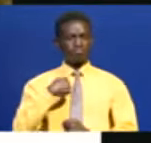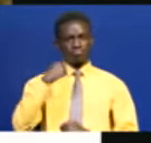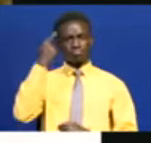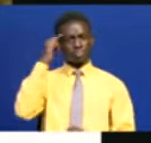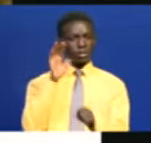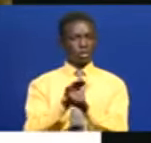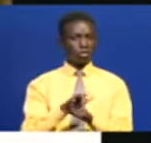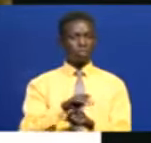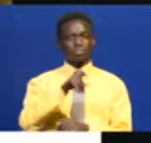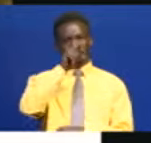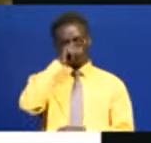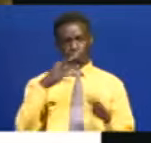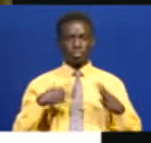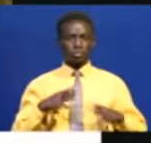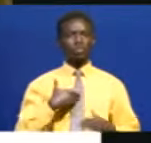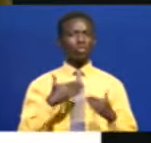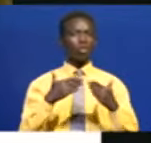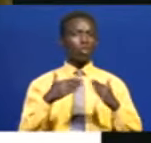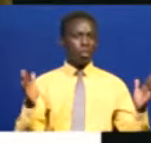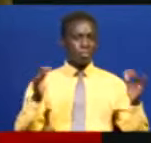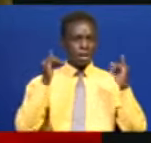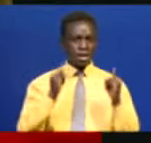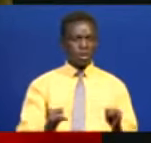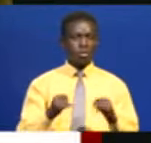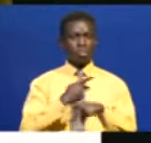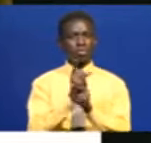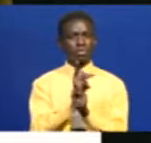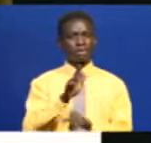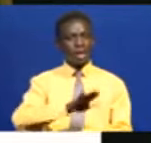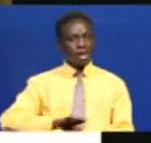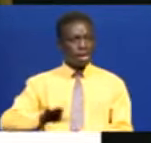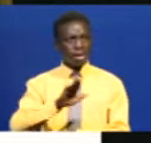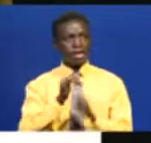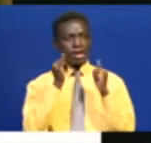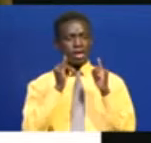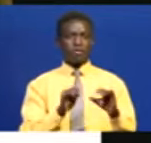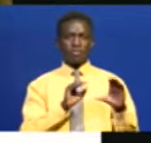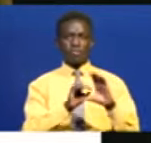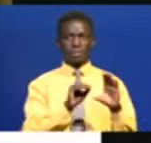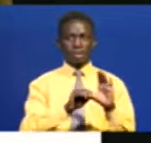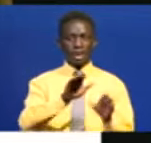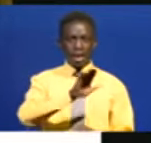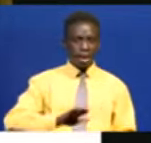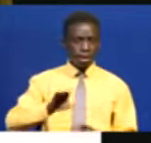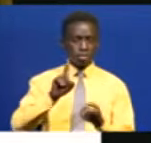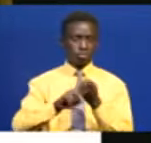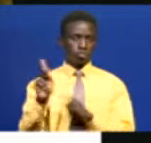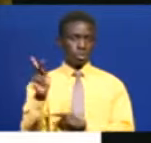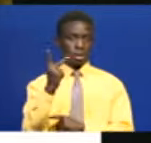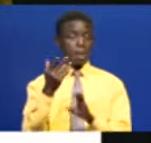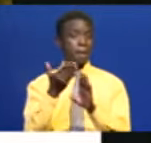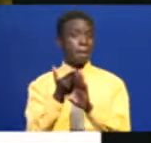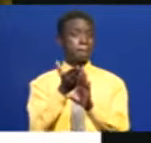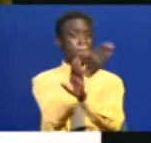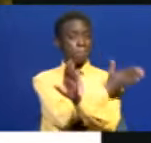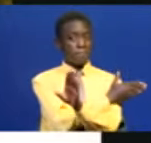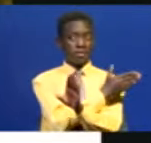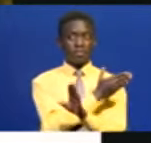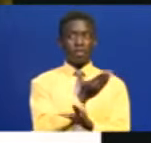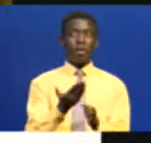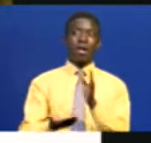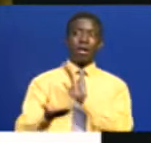to open a new production area, a new investment area to the Kenya. Before